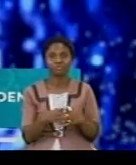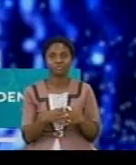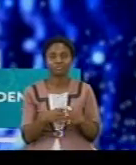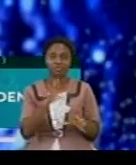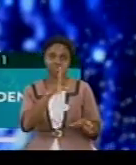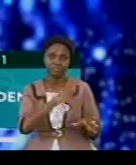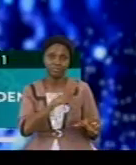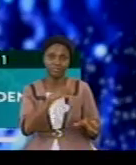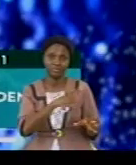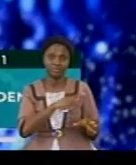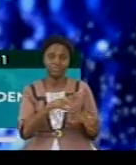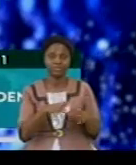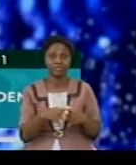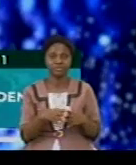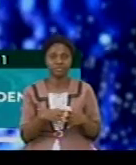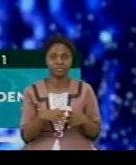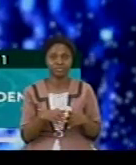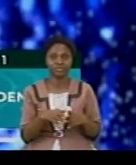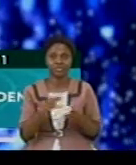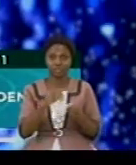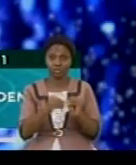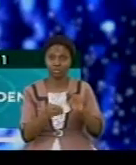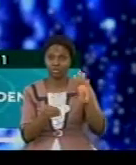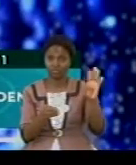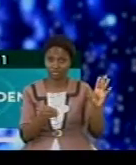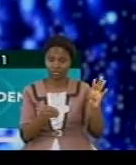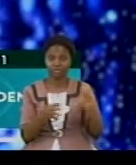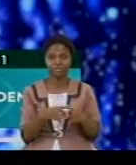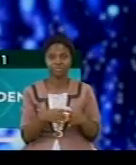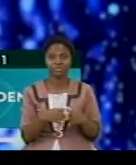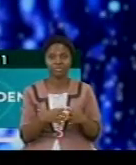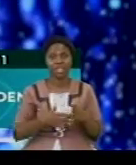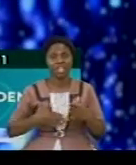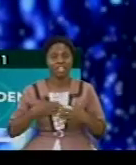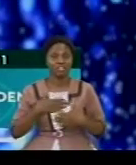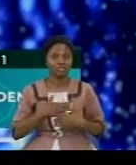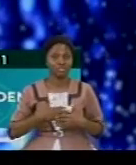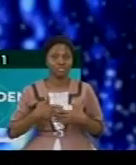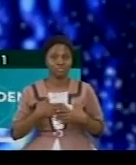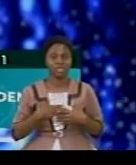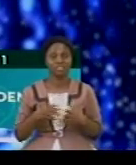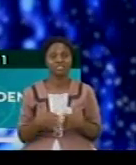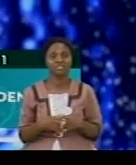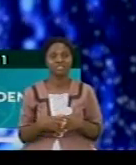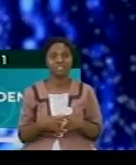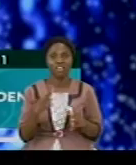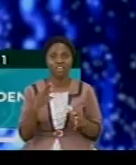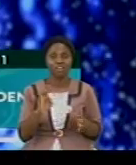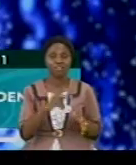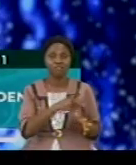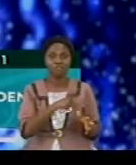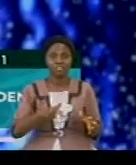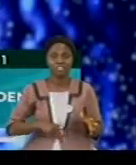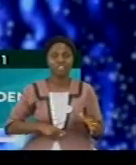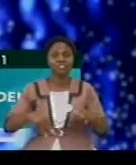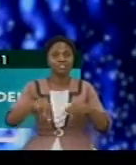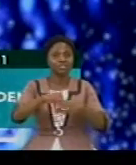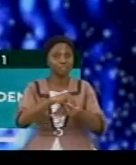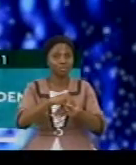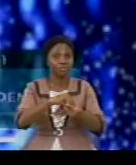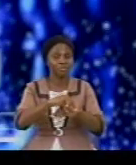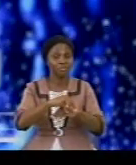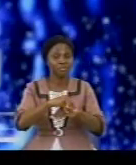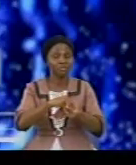benefits. Number four, enjoyment of kingdom citizen. There is